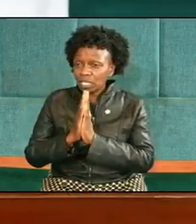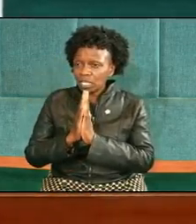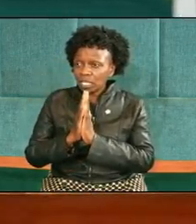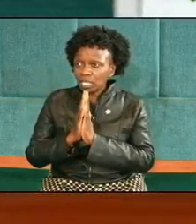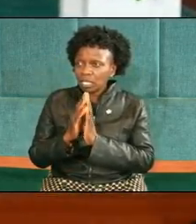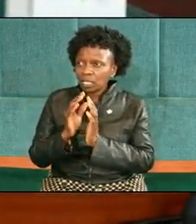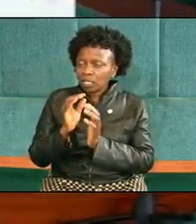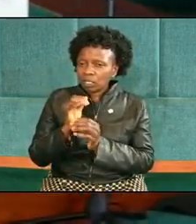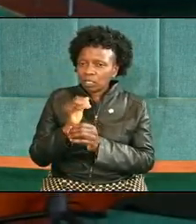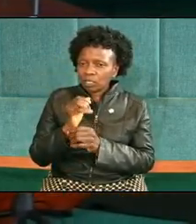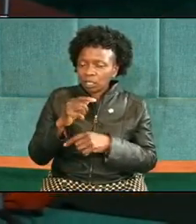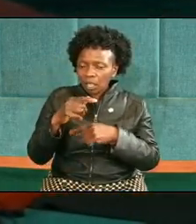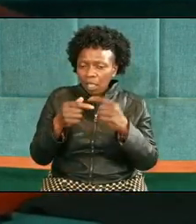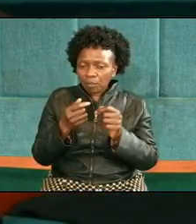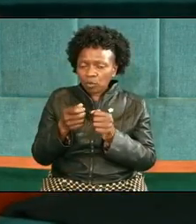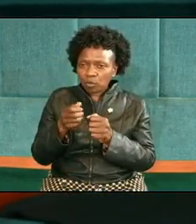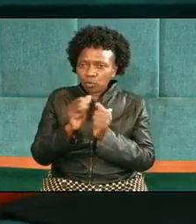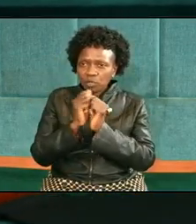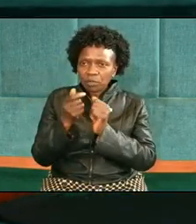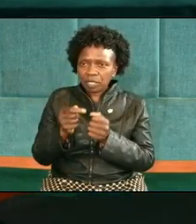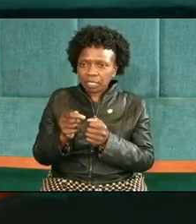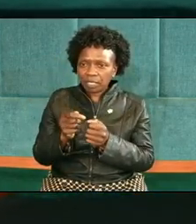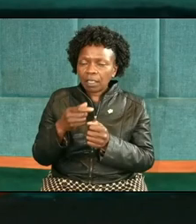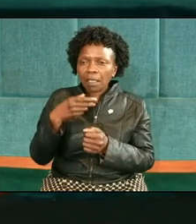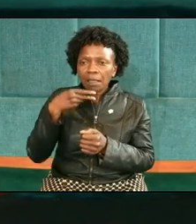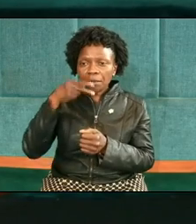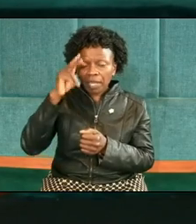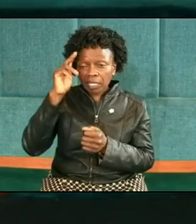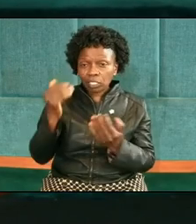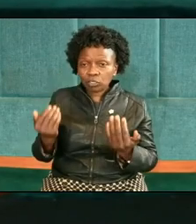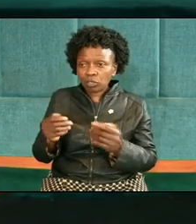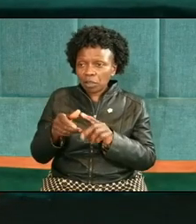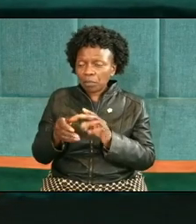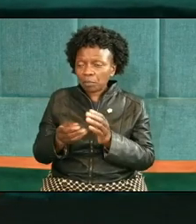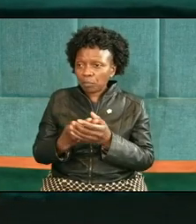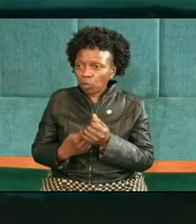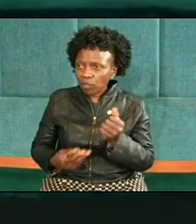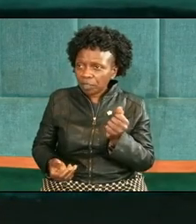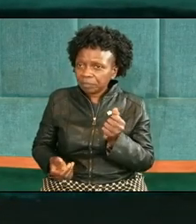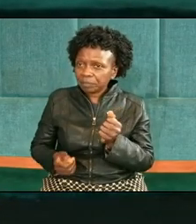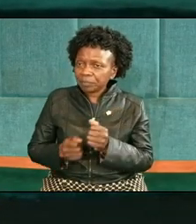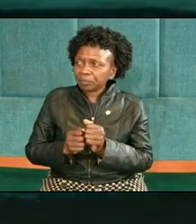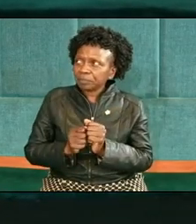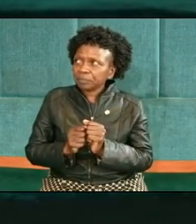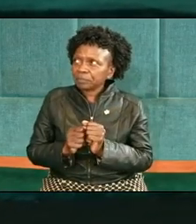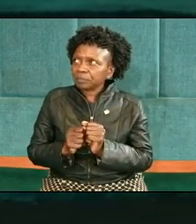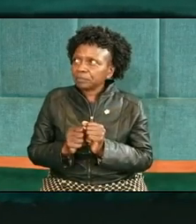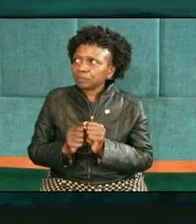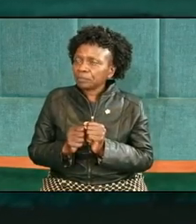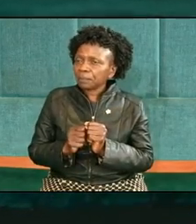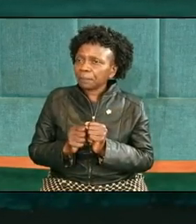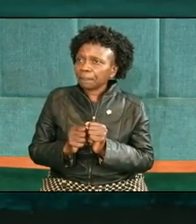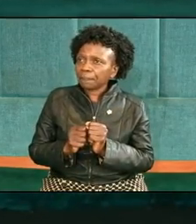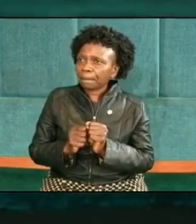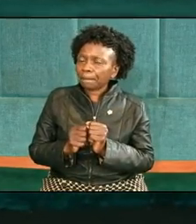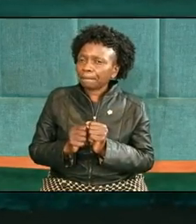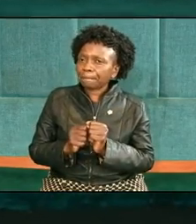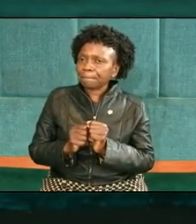So come with me, both parents and children, because it applies to both of us as we dig a little deeper in the